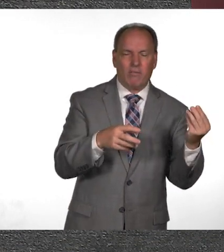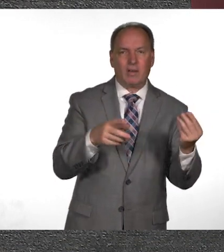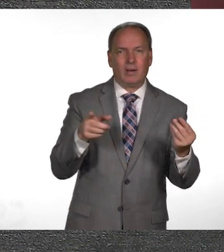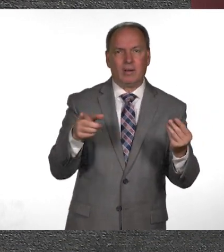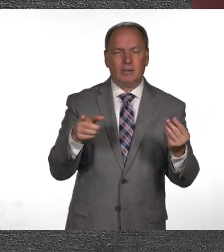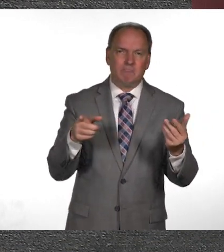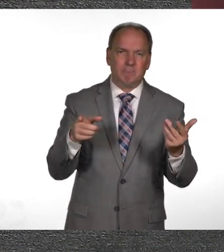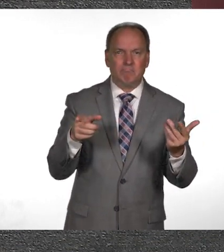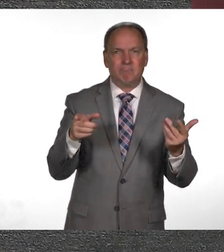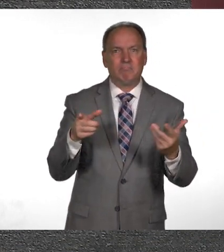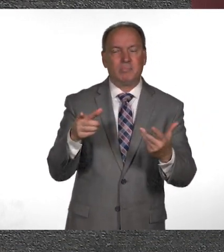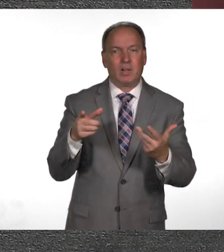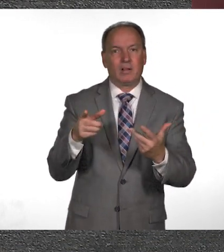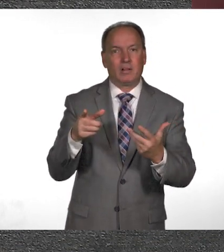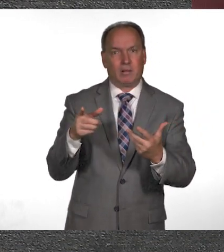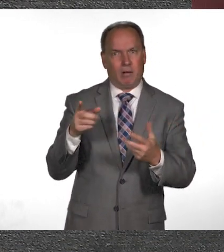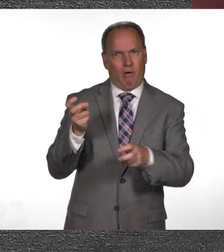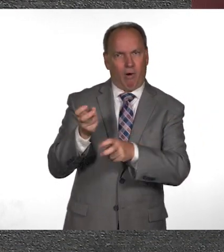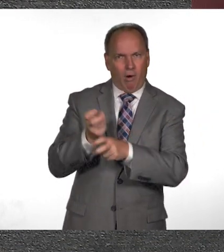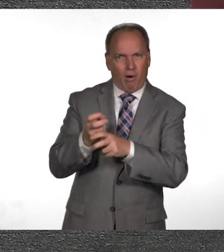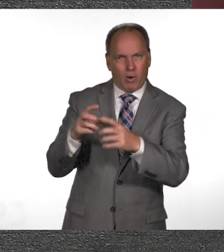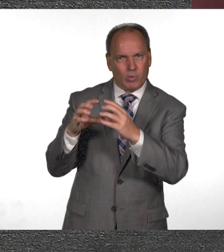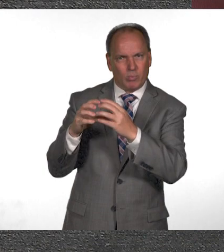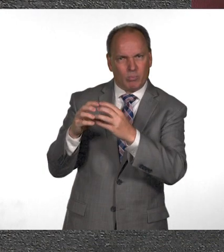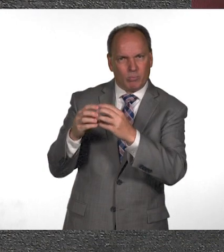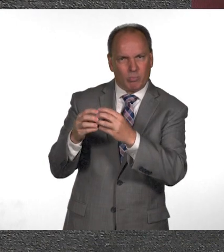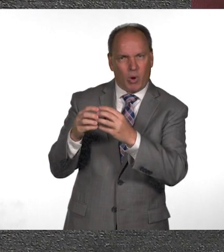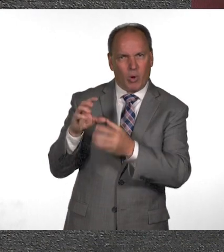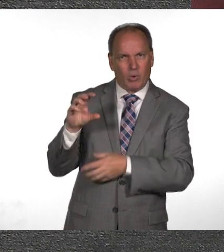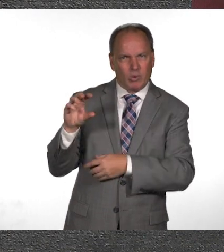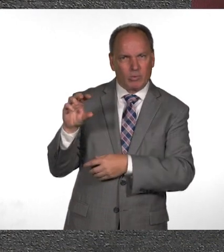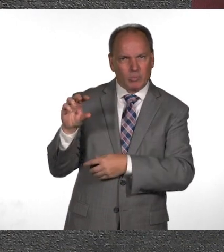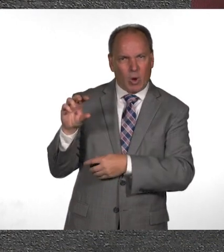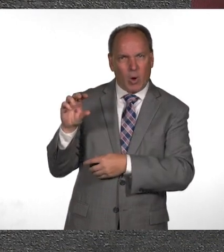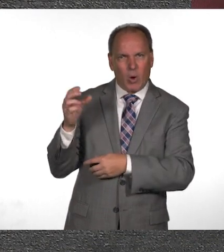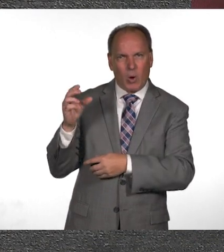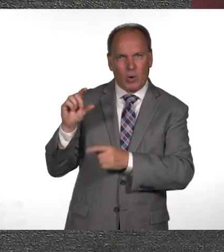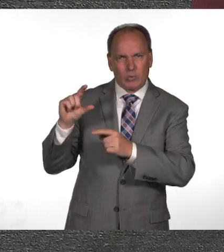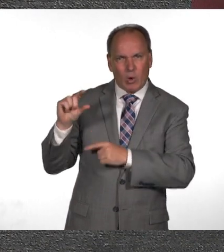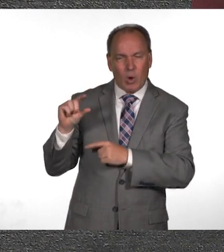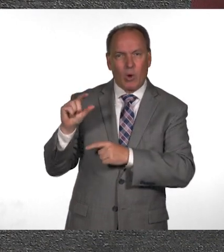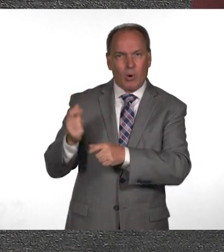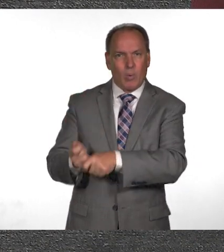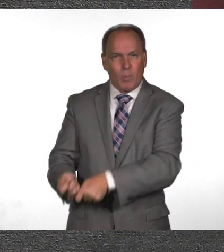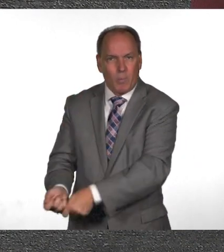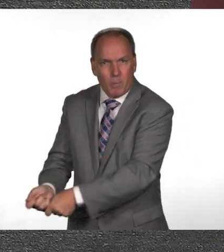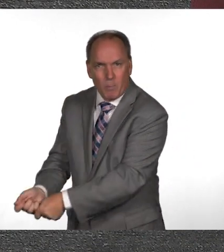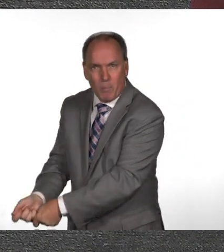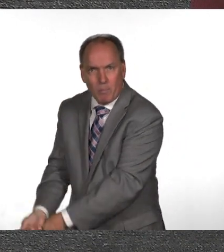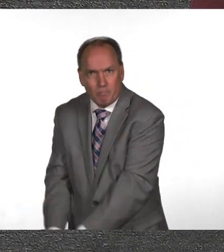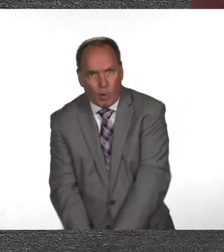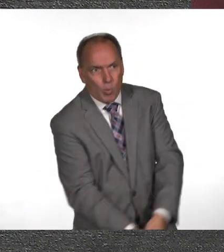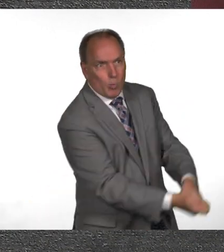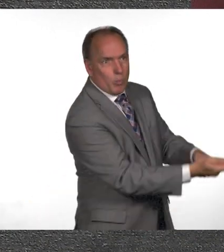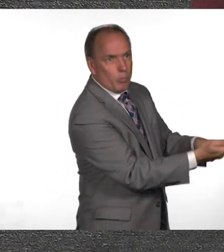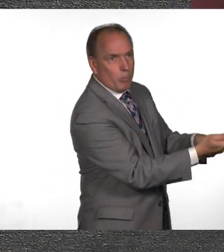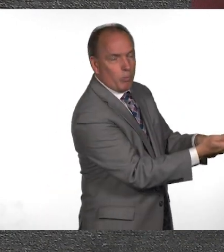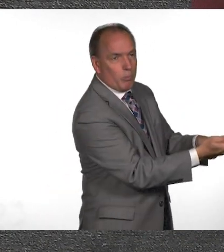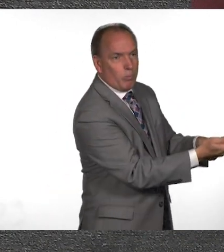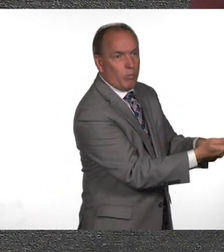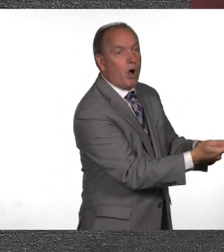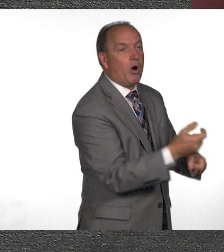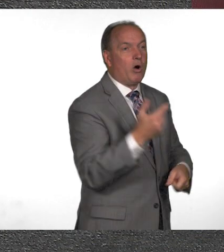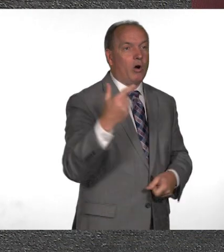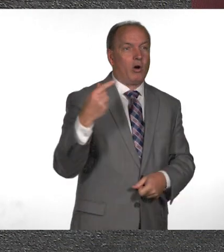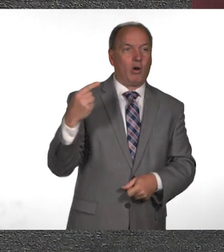baseball's pretty hard too. This one is really hard, and you hit it with a club, with a golf club. It's a golf